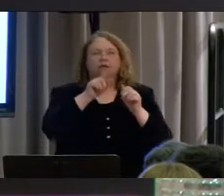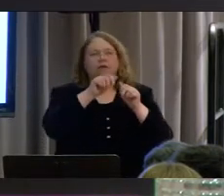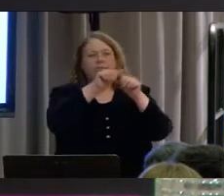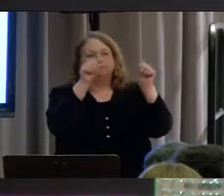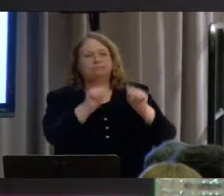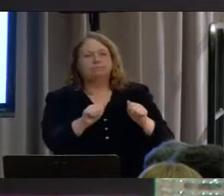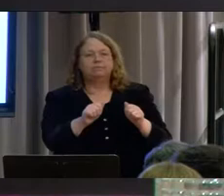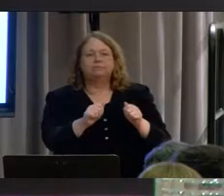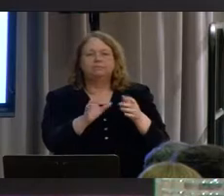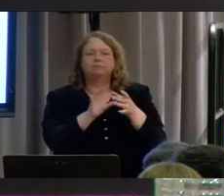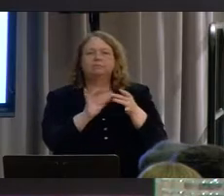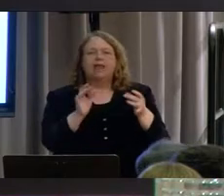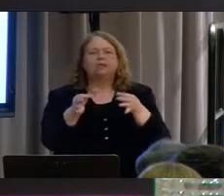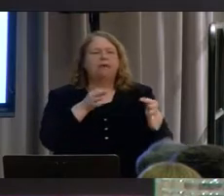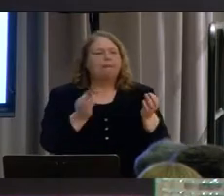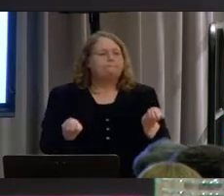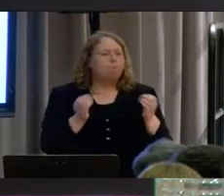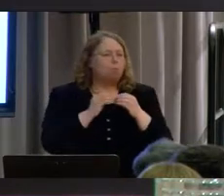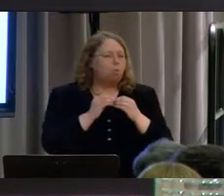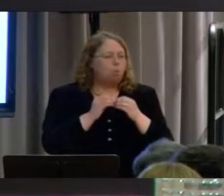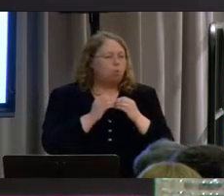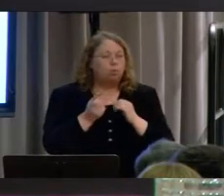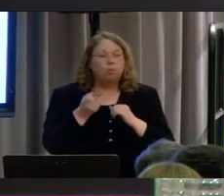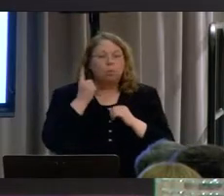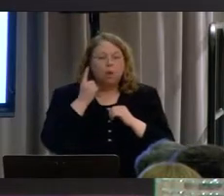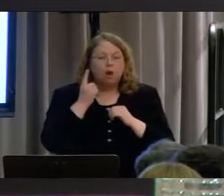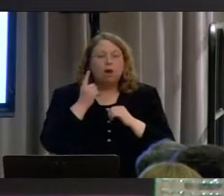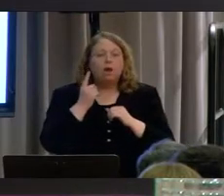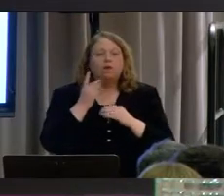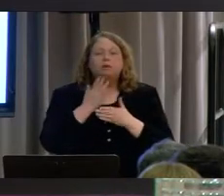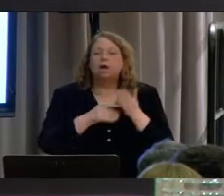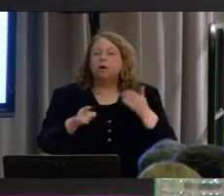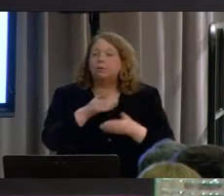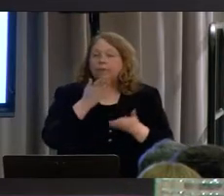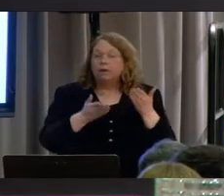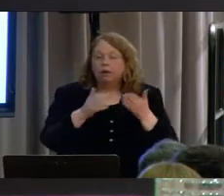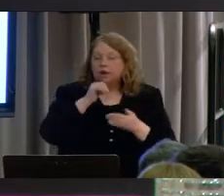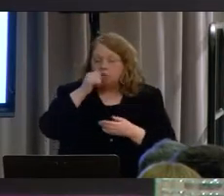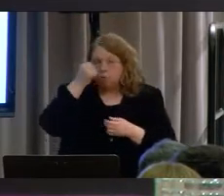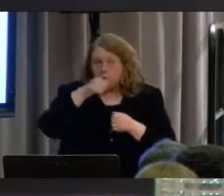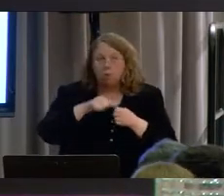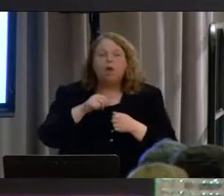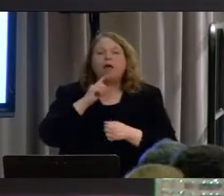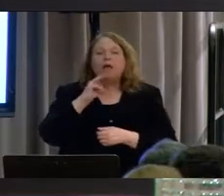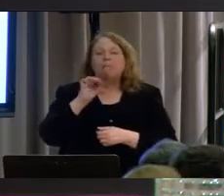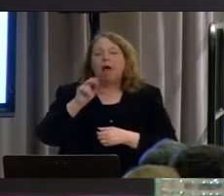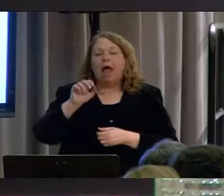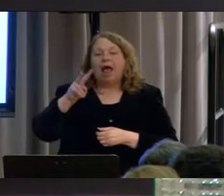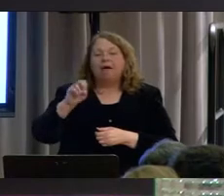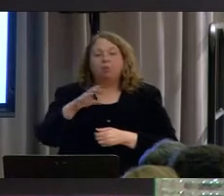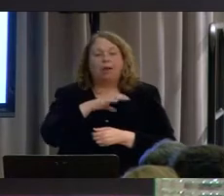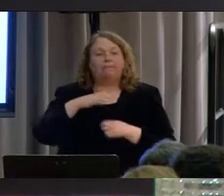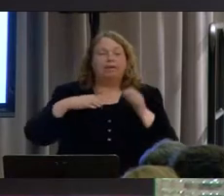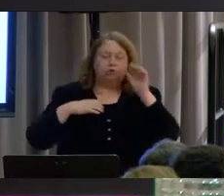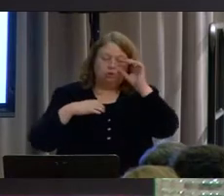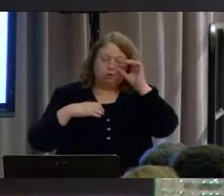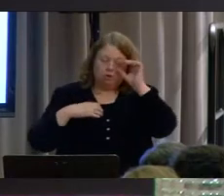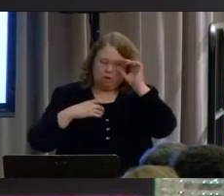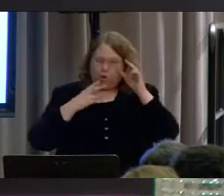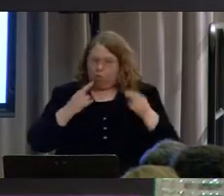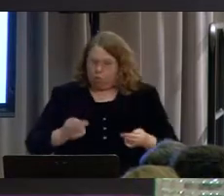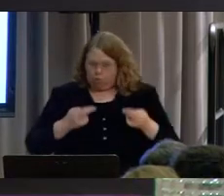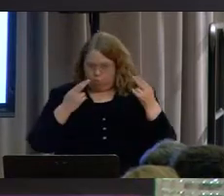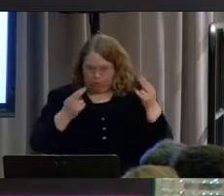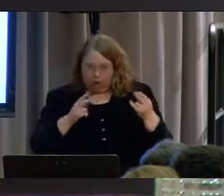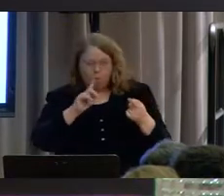So, on the other hand, as you know, or some of you may not know, the Monument Avenue Commission recommended that when it is